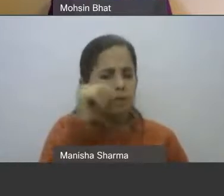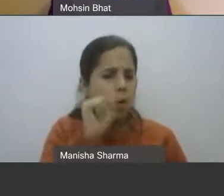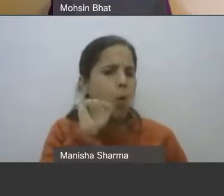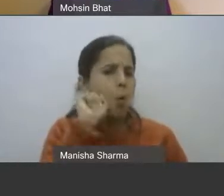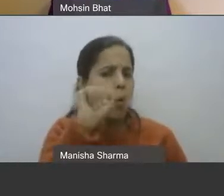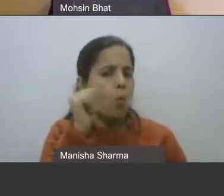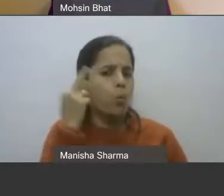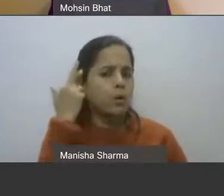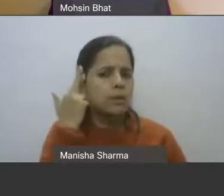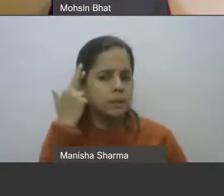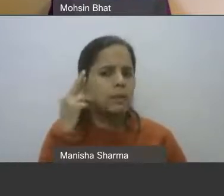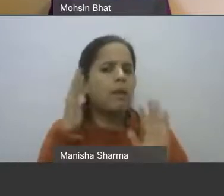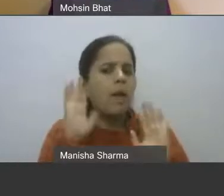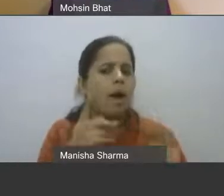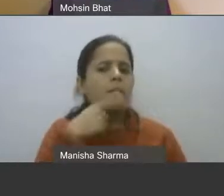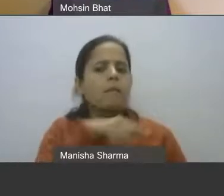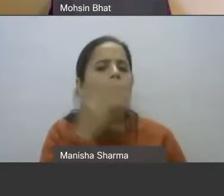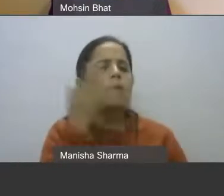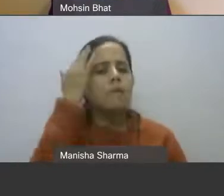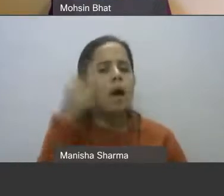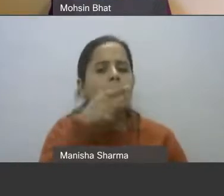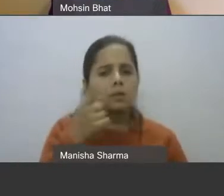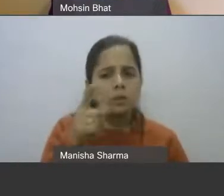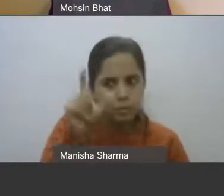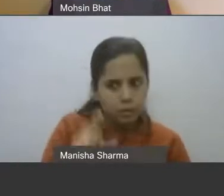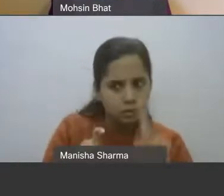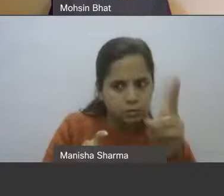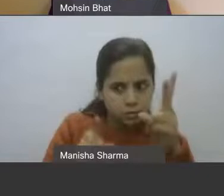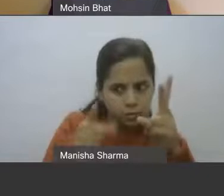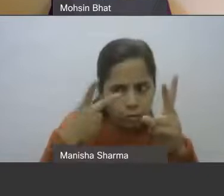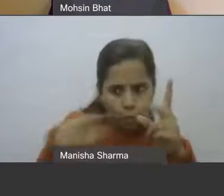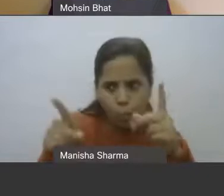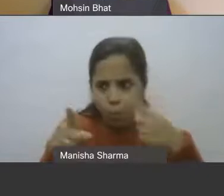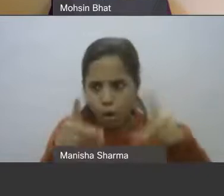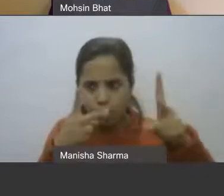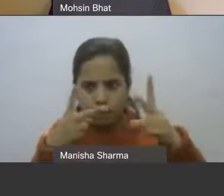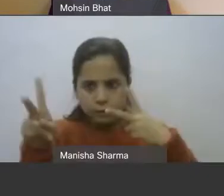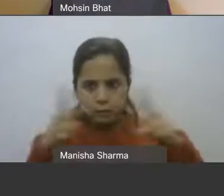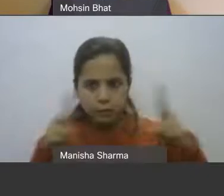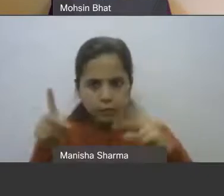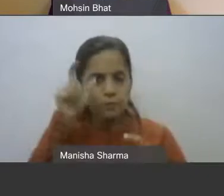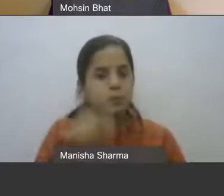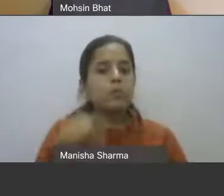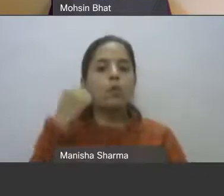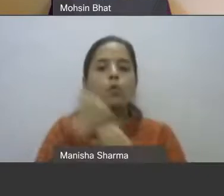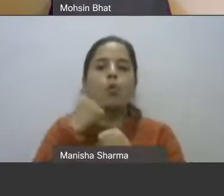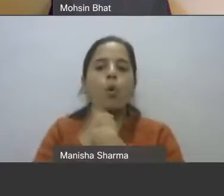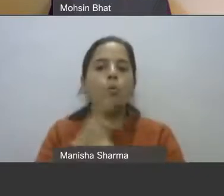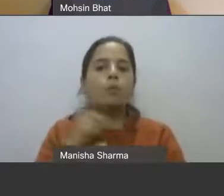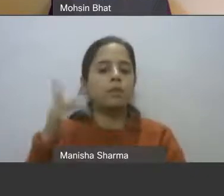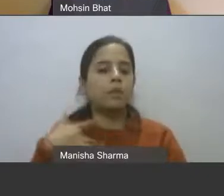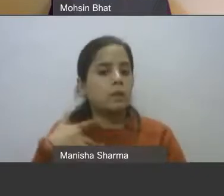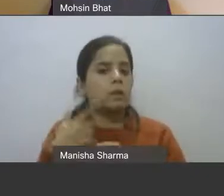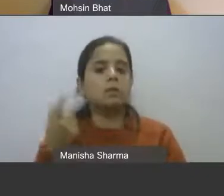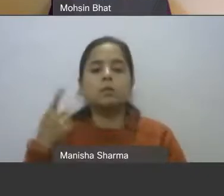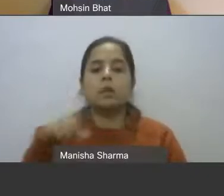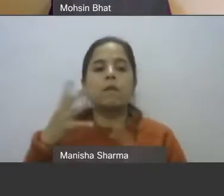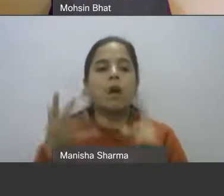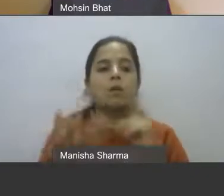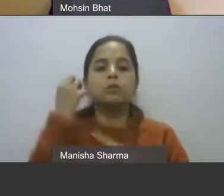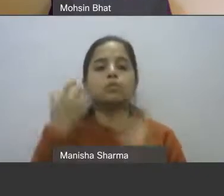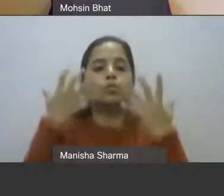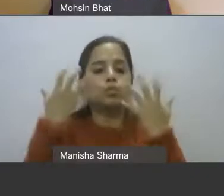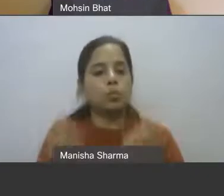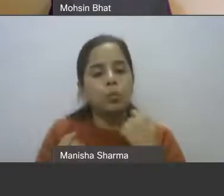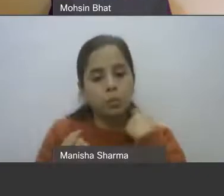reason. And as long as the distinction actually furthers that reason, that government objective that you're trying to achieve, then